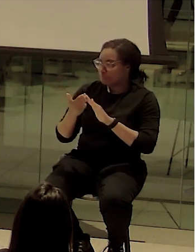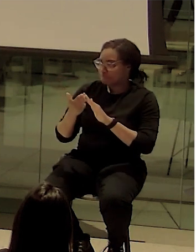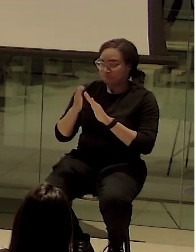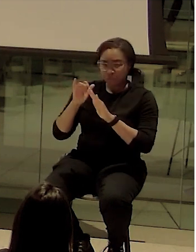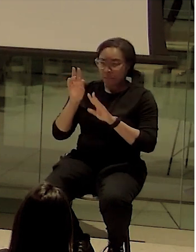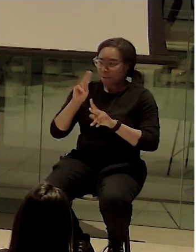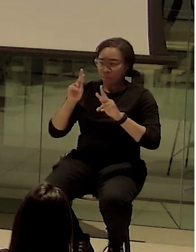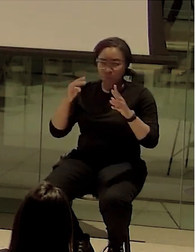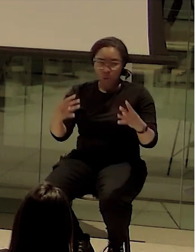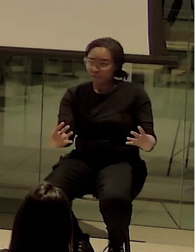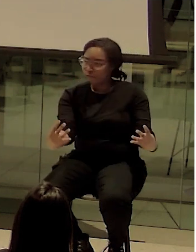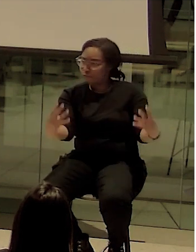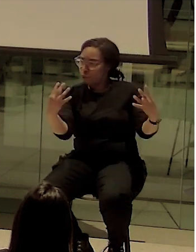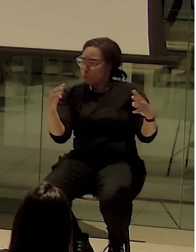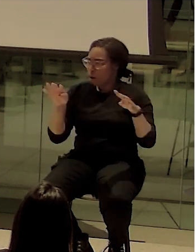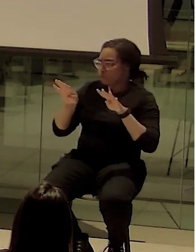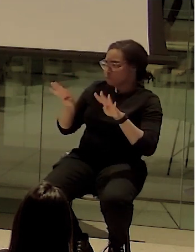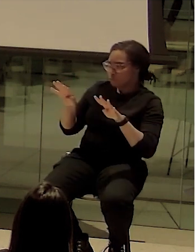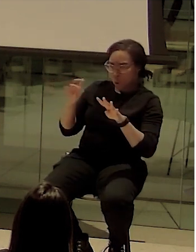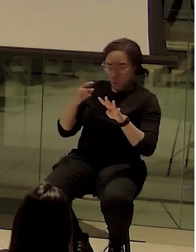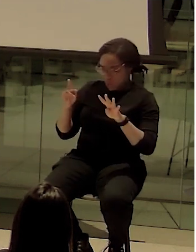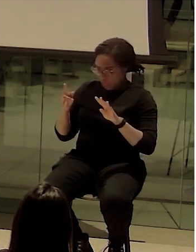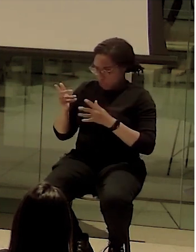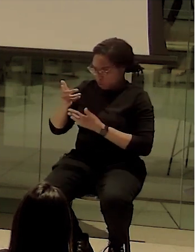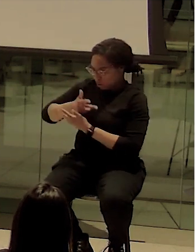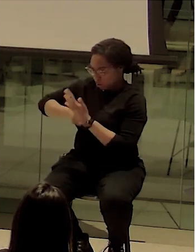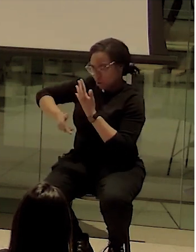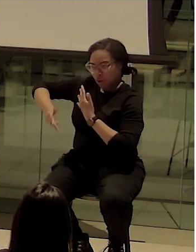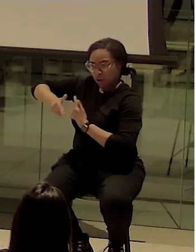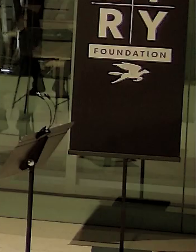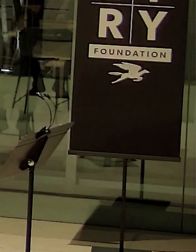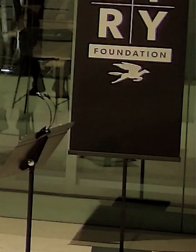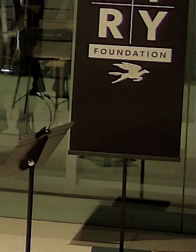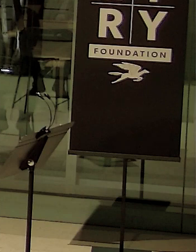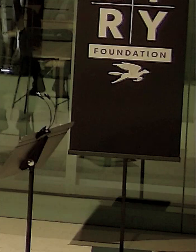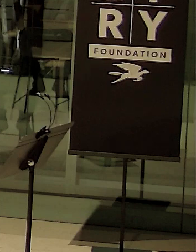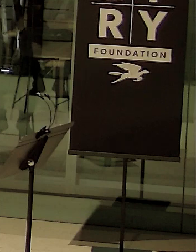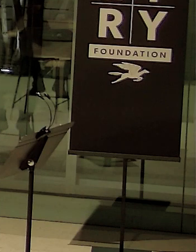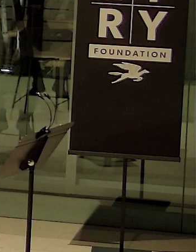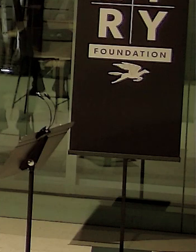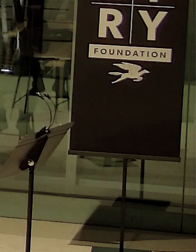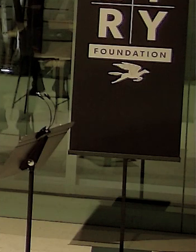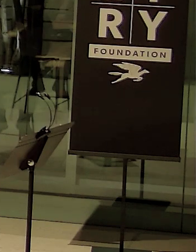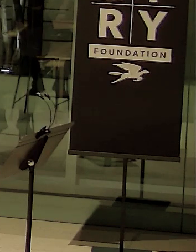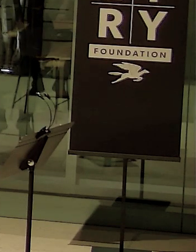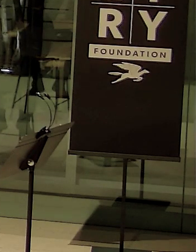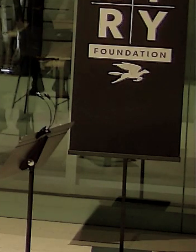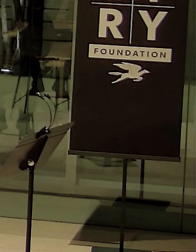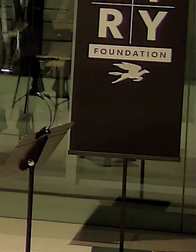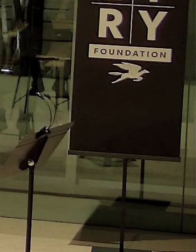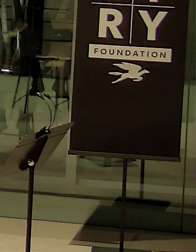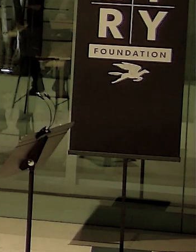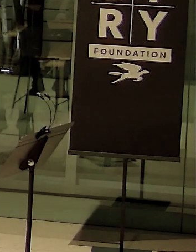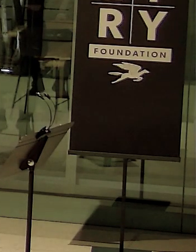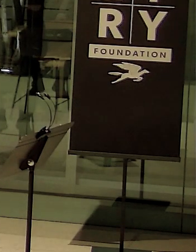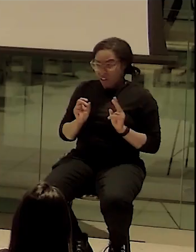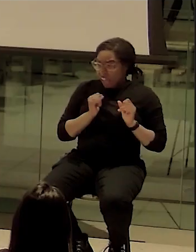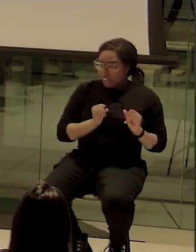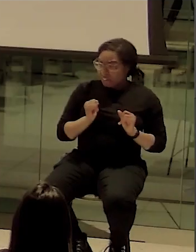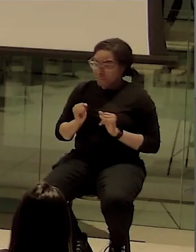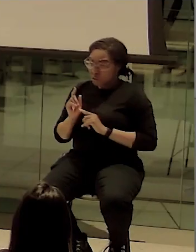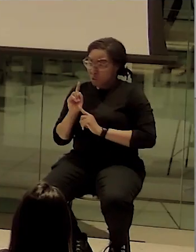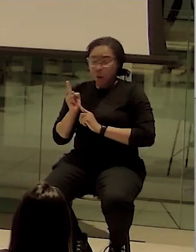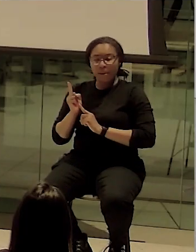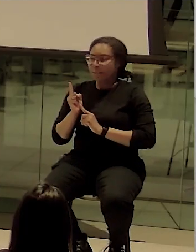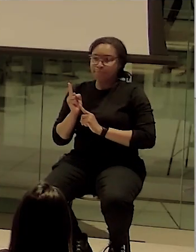viewership, what it's like to be in the room with other people looking at her work, that it is not just a kind of individual moment,